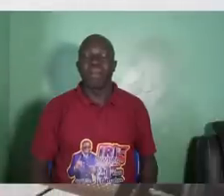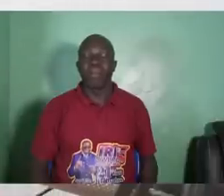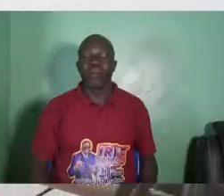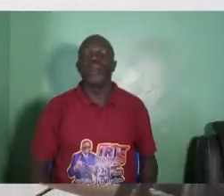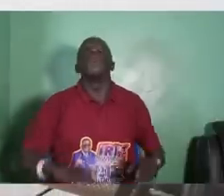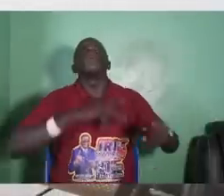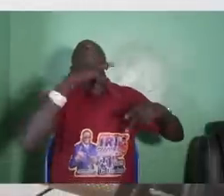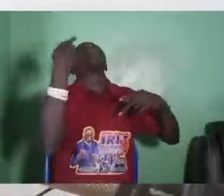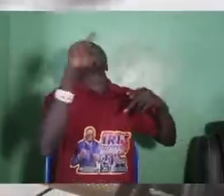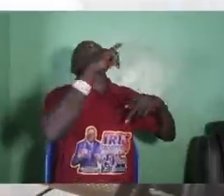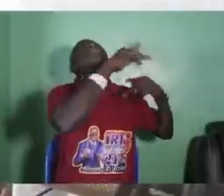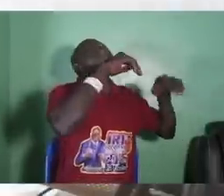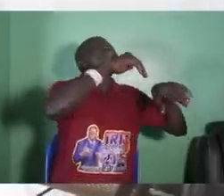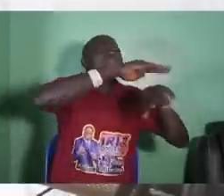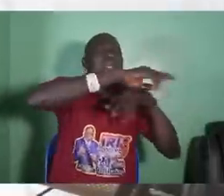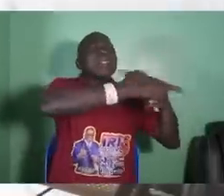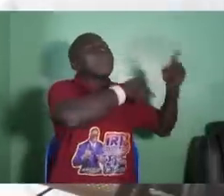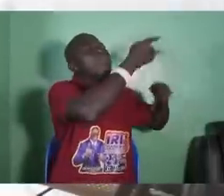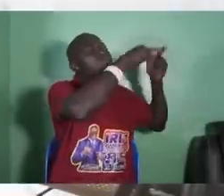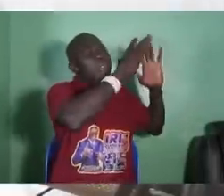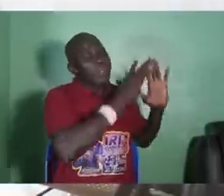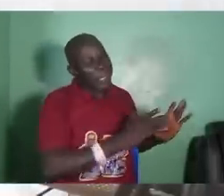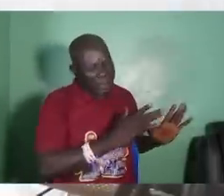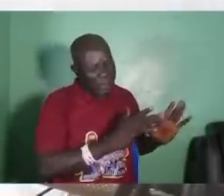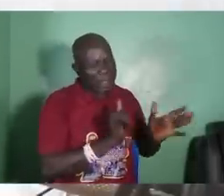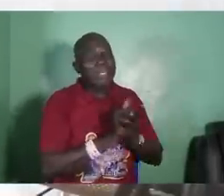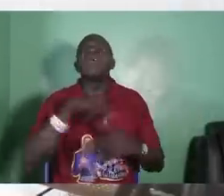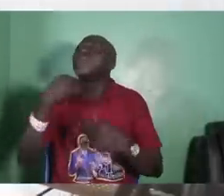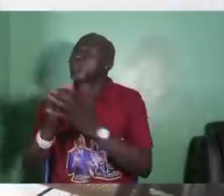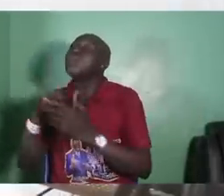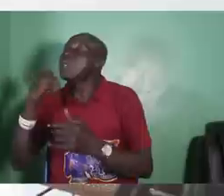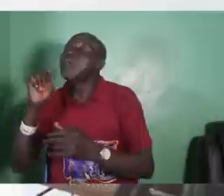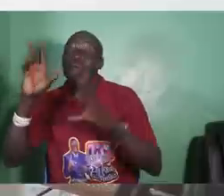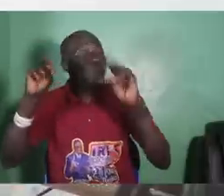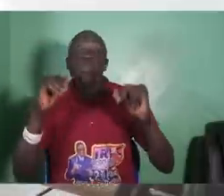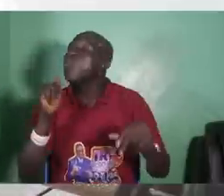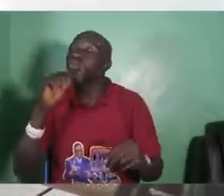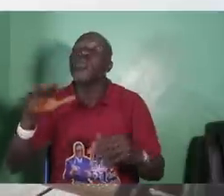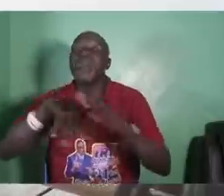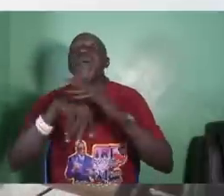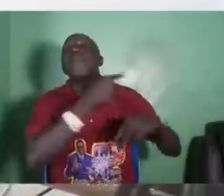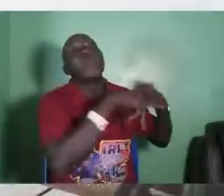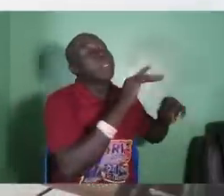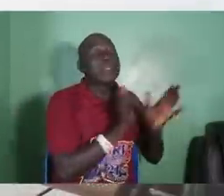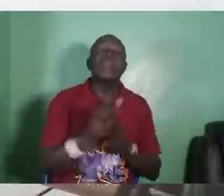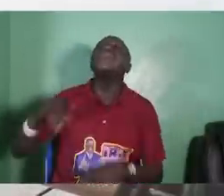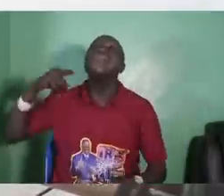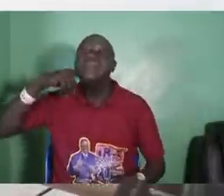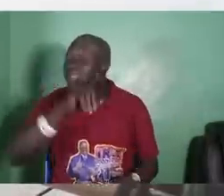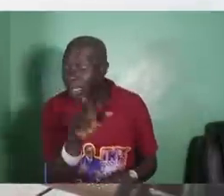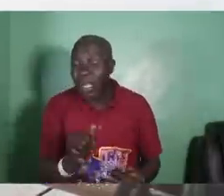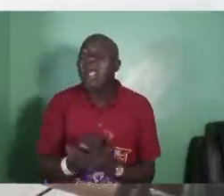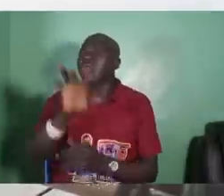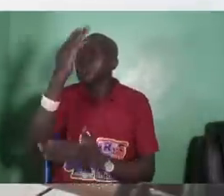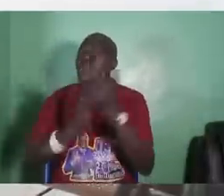iyen ni won ra woli obere they send that prophet so to ba ni ko si woli obere they said there is no prophet be ni tara ni eh as one as the same elomi te ni ko si woli